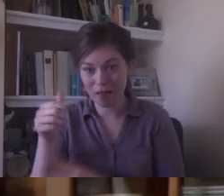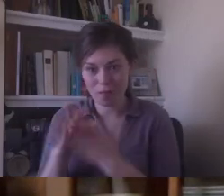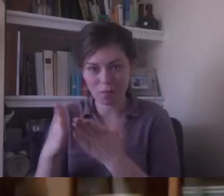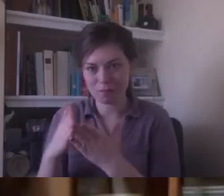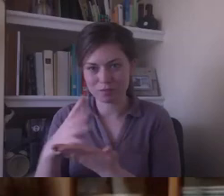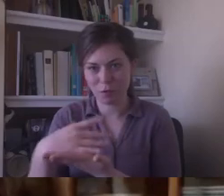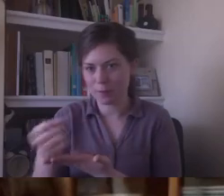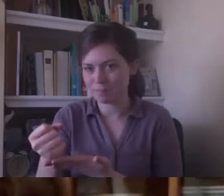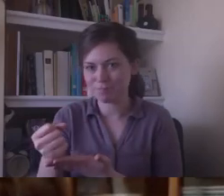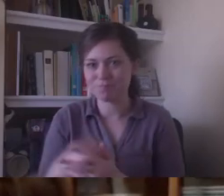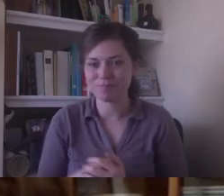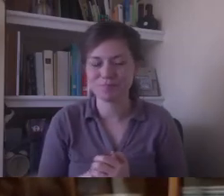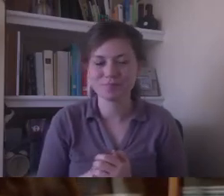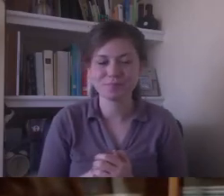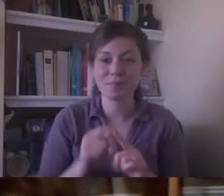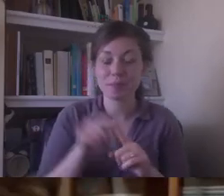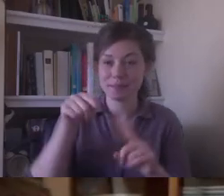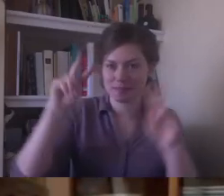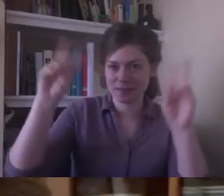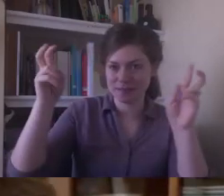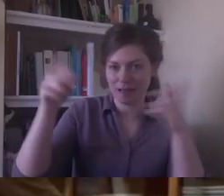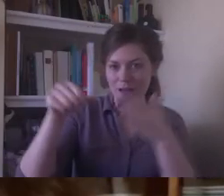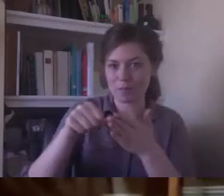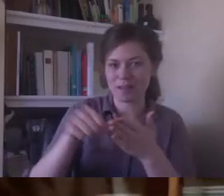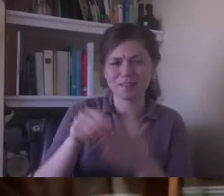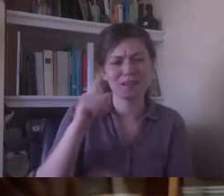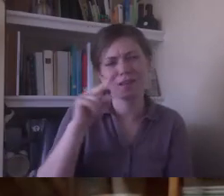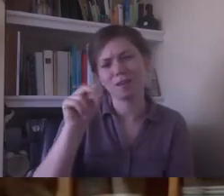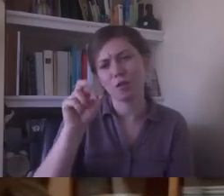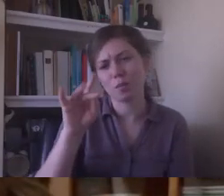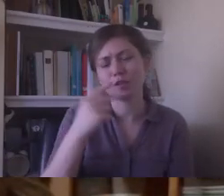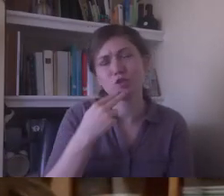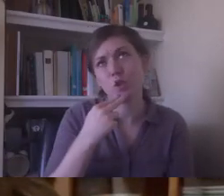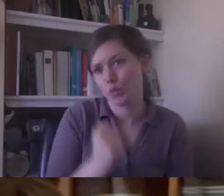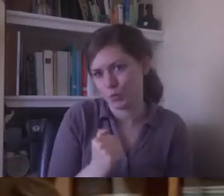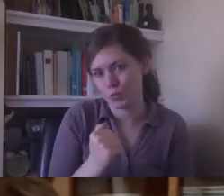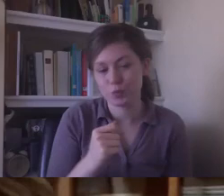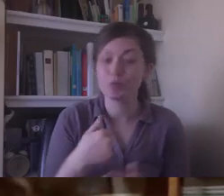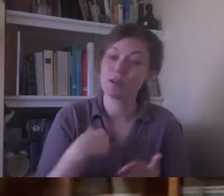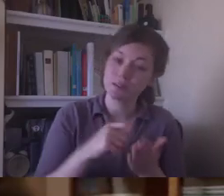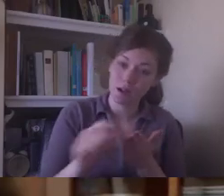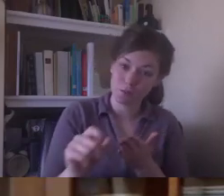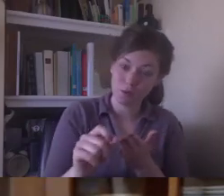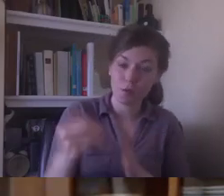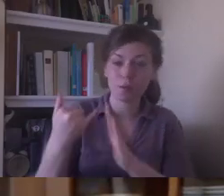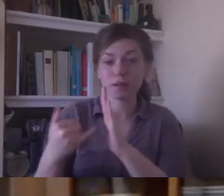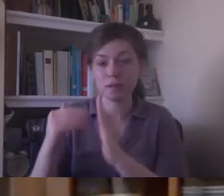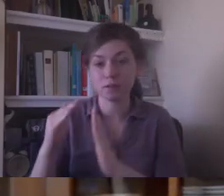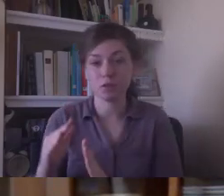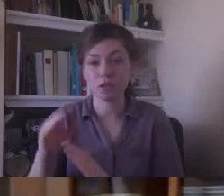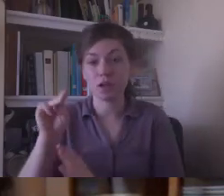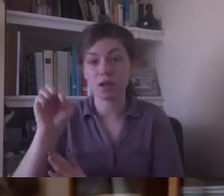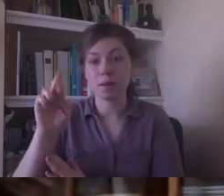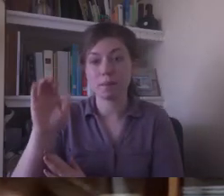copies. But this is the title page. I think Norbert's so cute. Written by me, Lori Degman, illustrated by Marco Bucci.